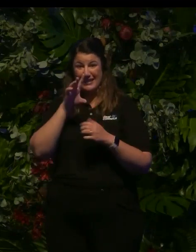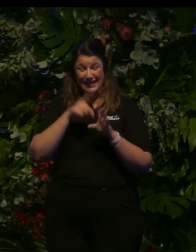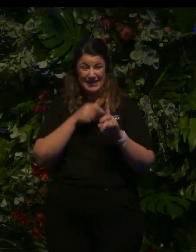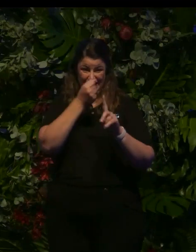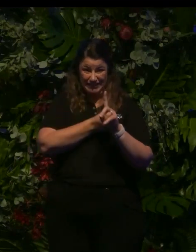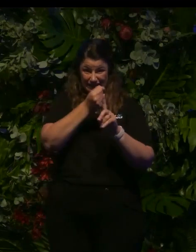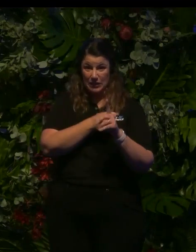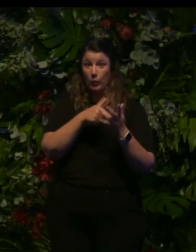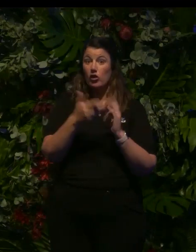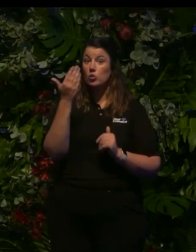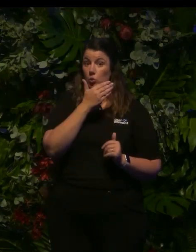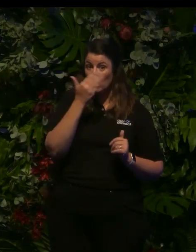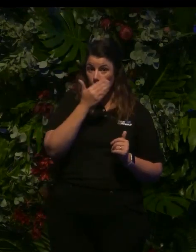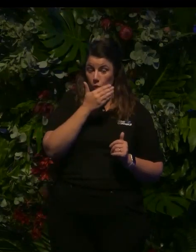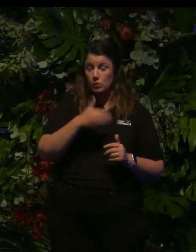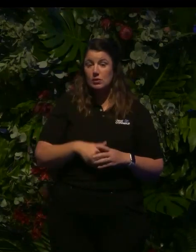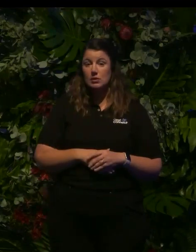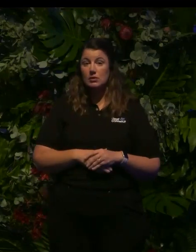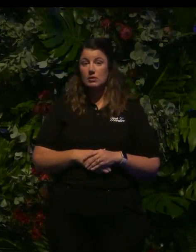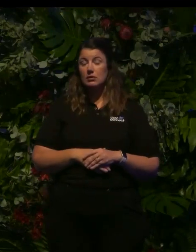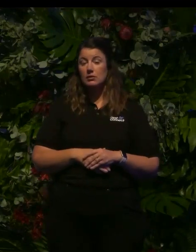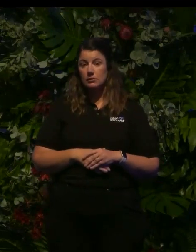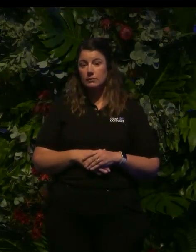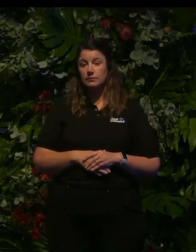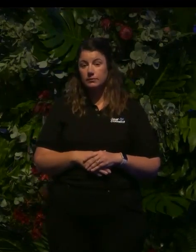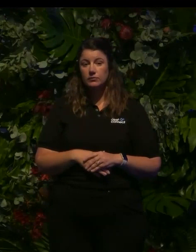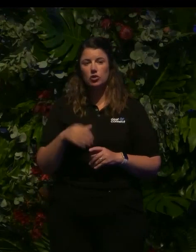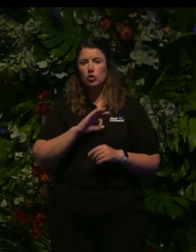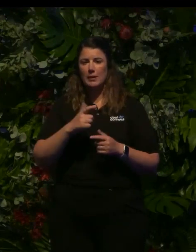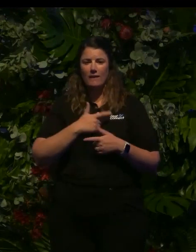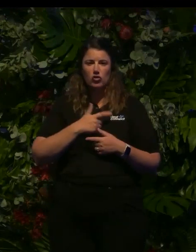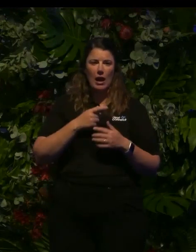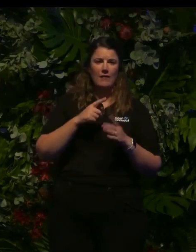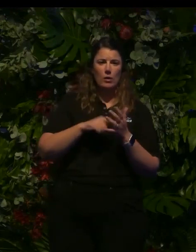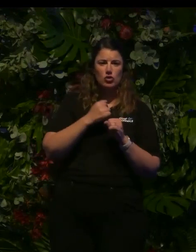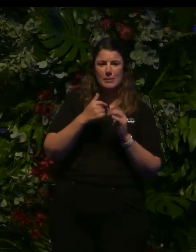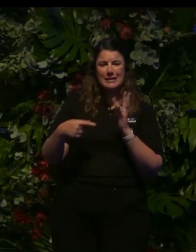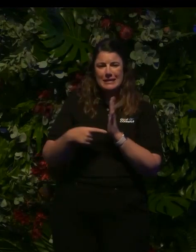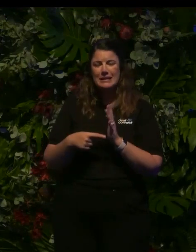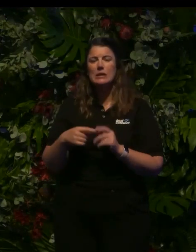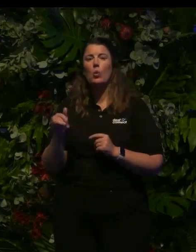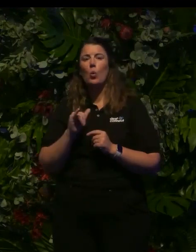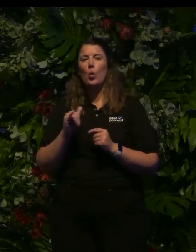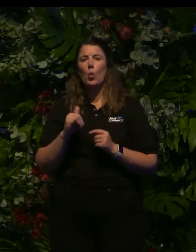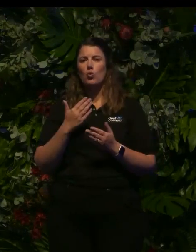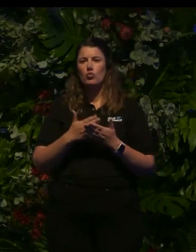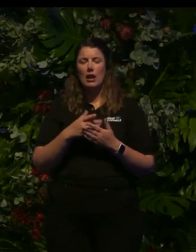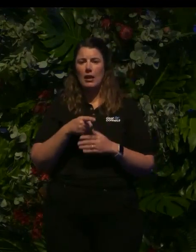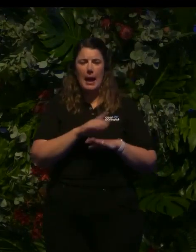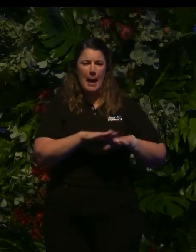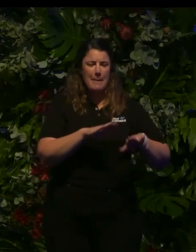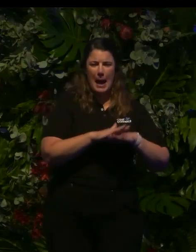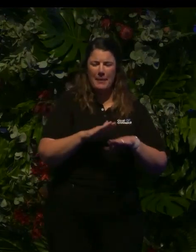advocate because the tech teaching like, you know, don't be friend with LGBTIQ, you know, a lot of things very taboo,